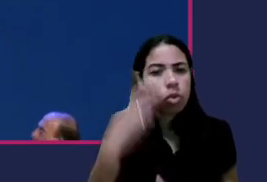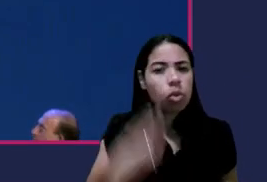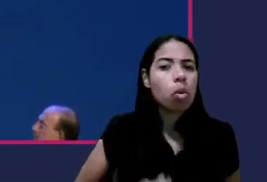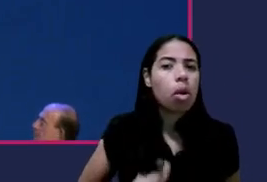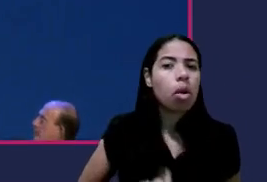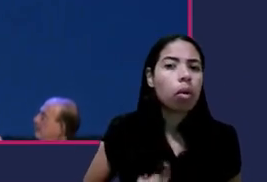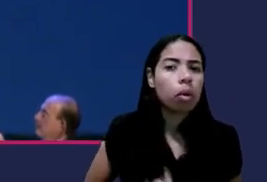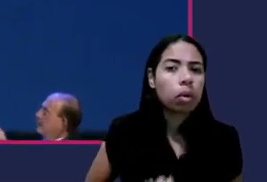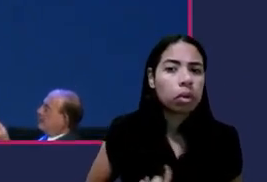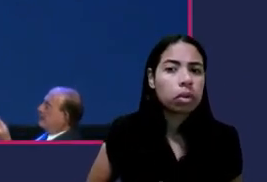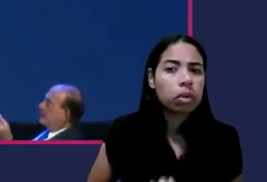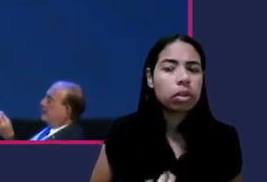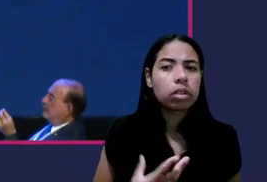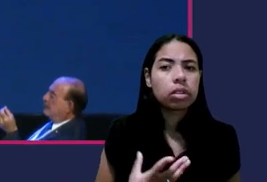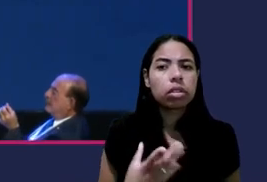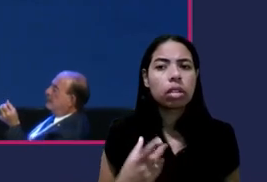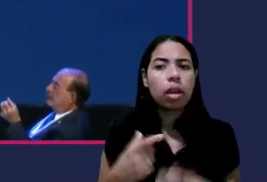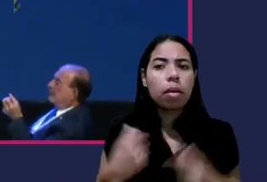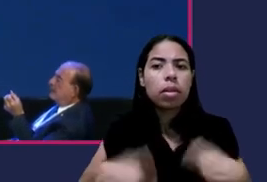where those people are,